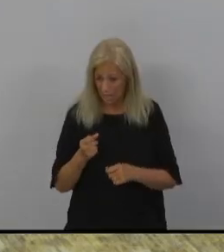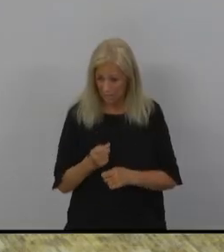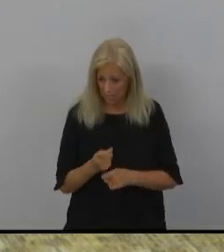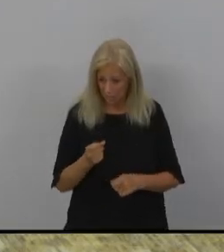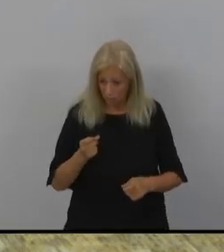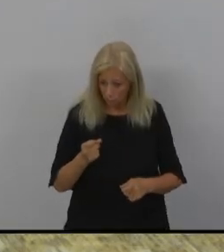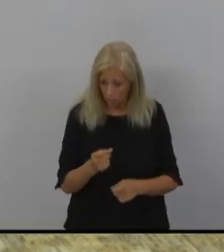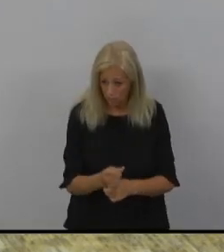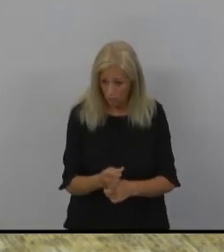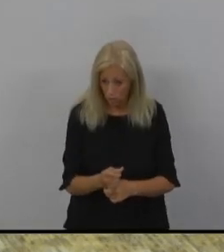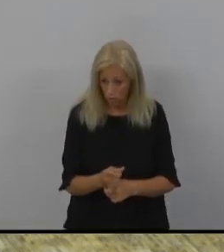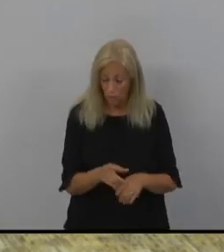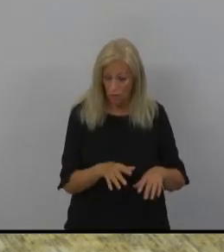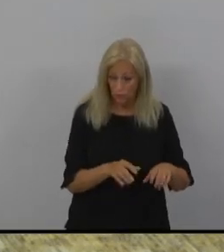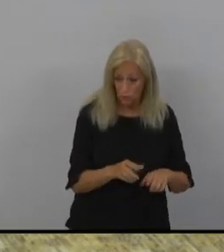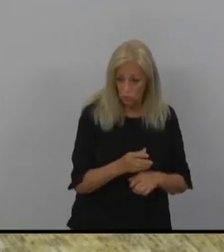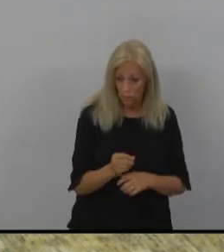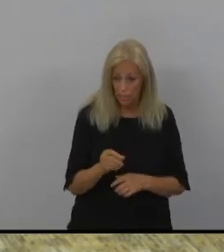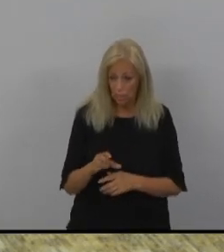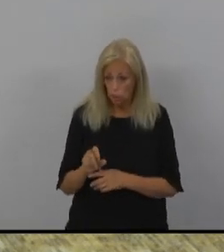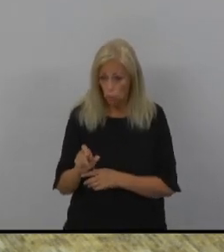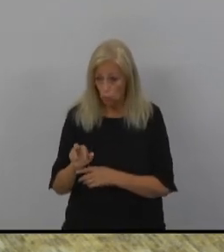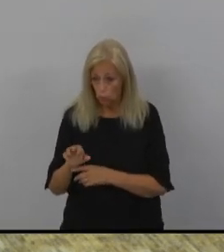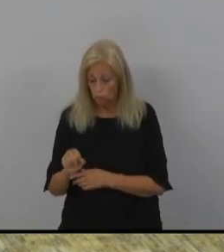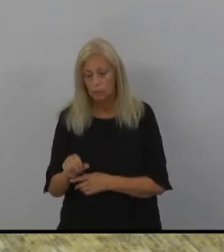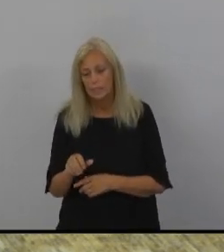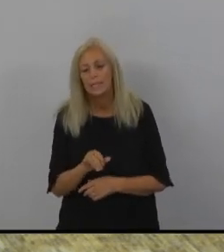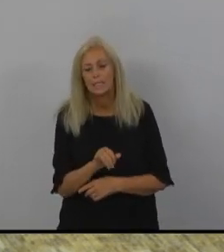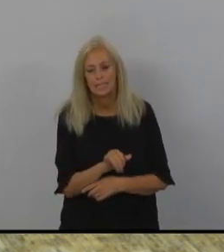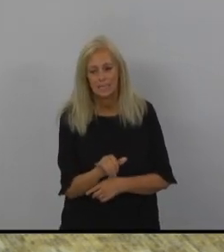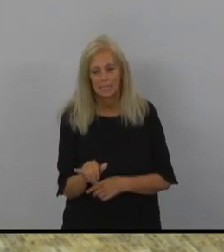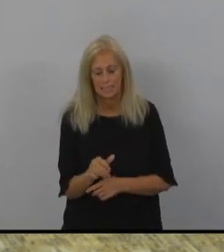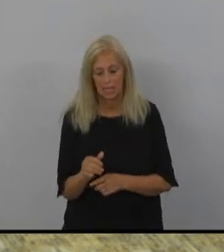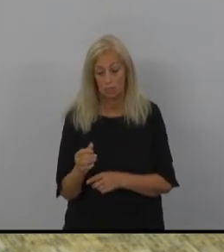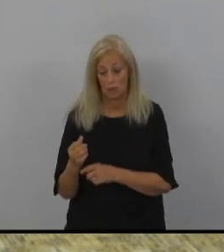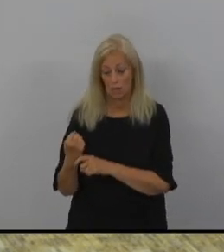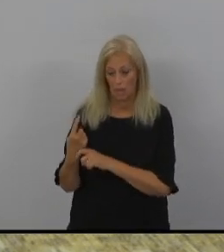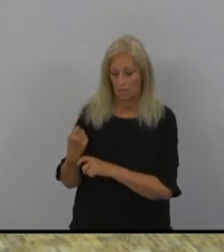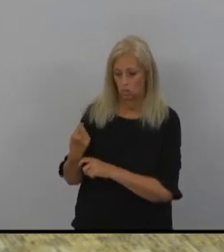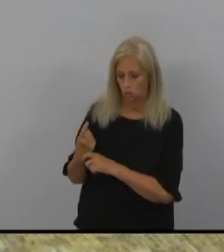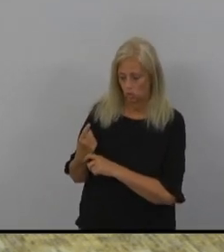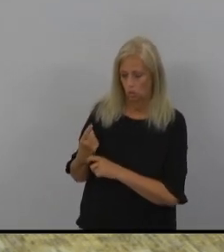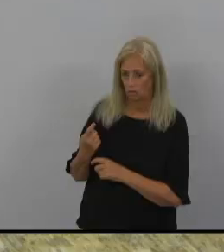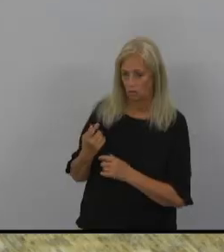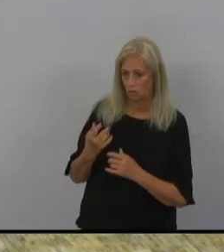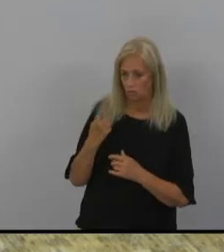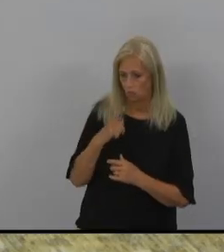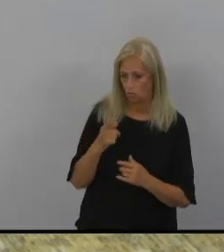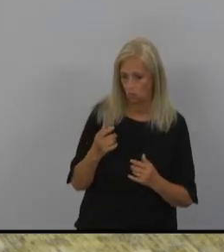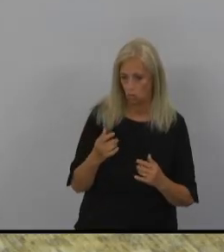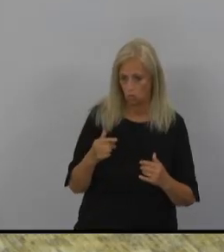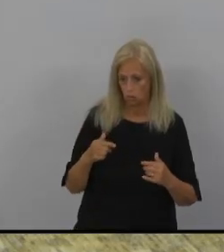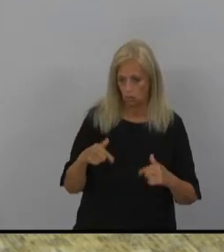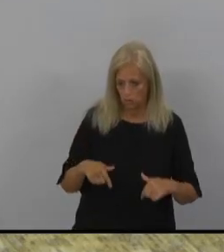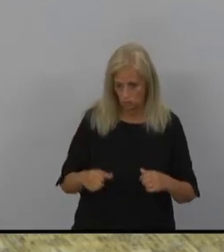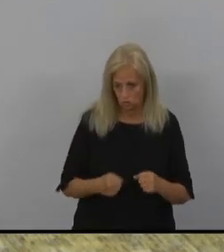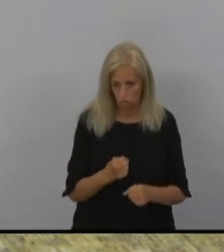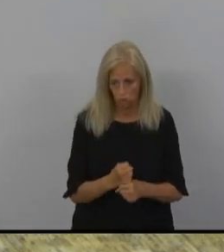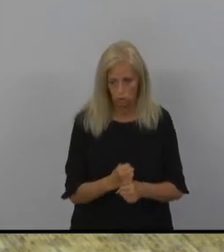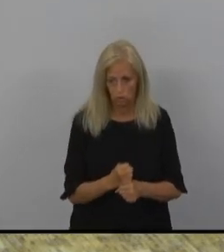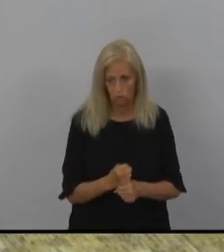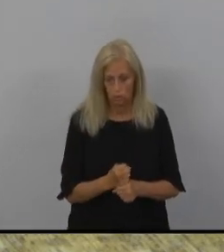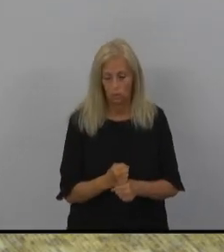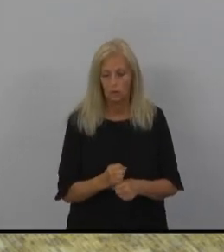because the freezer coolers we talked about last year are these same freezer coolers. They didn't get done this year. Okay. So So it rolls over then.